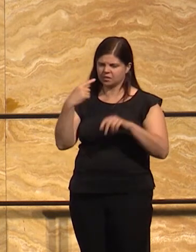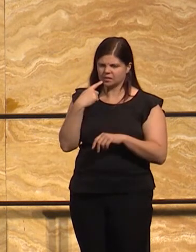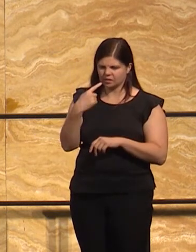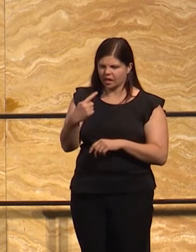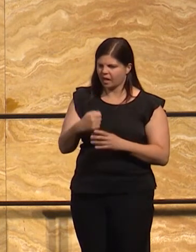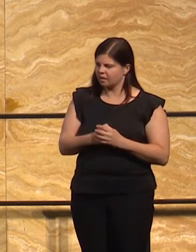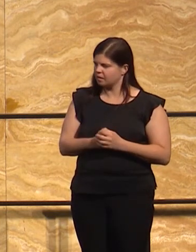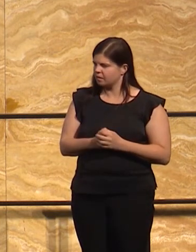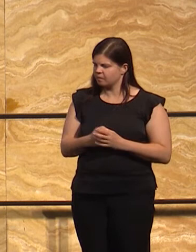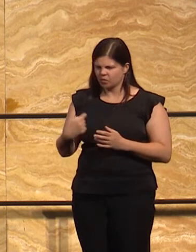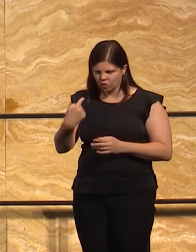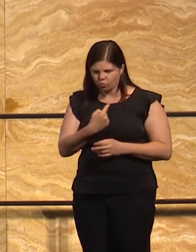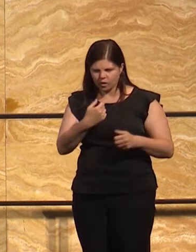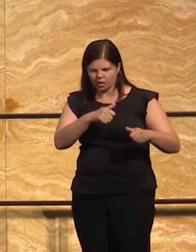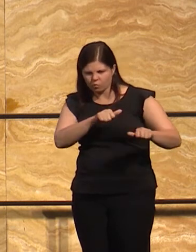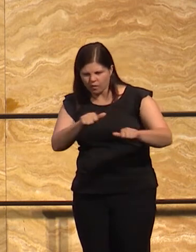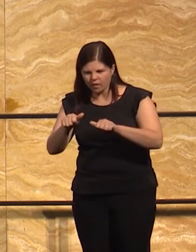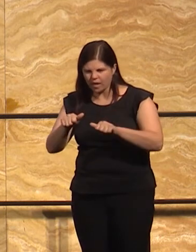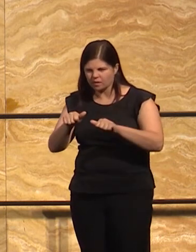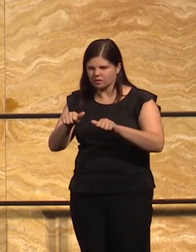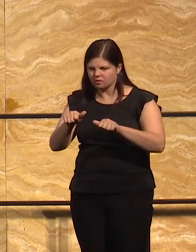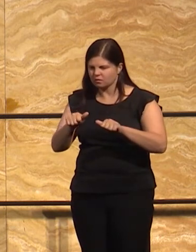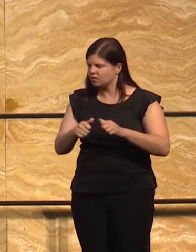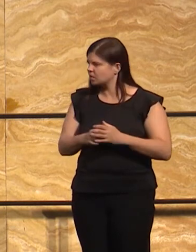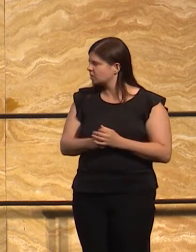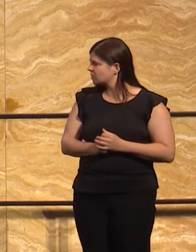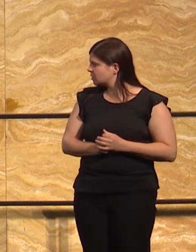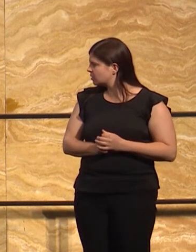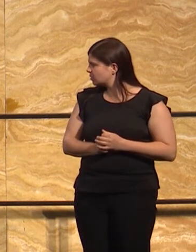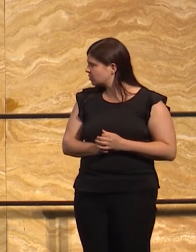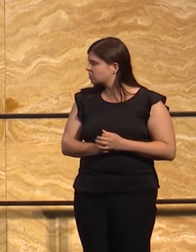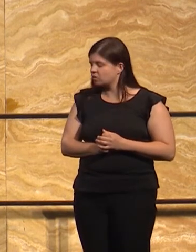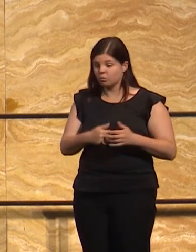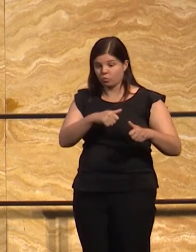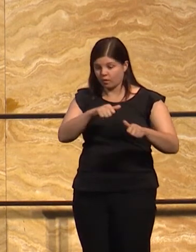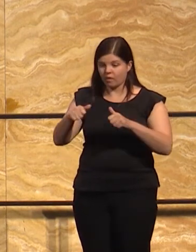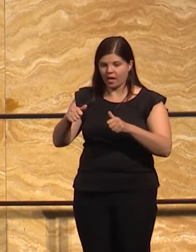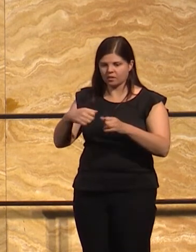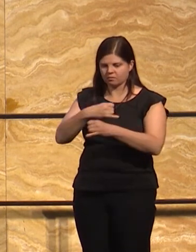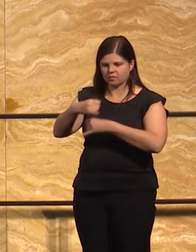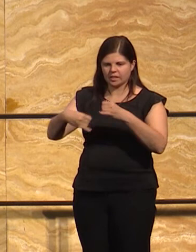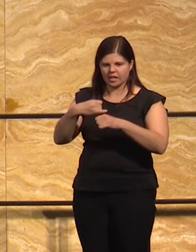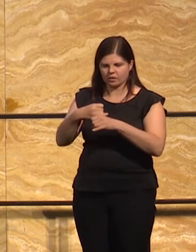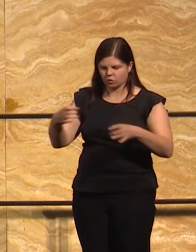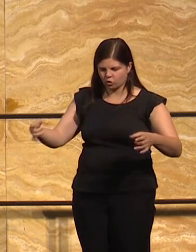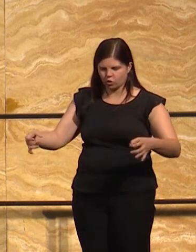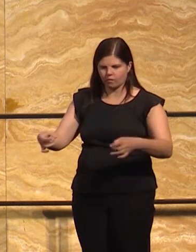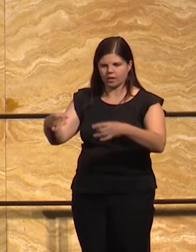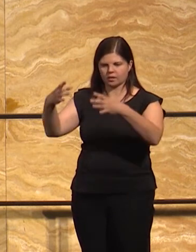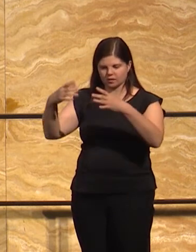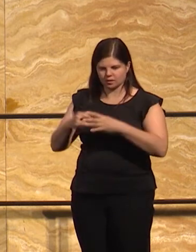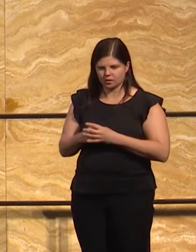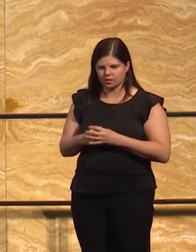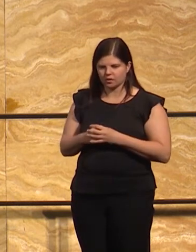to prevent, when I say intervening, I don't mean militarily now, to prevent the escalation of conflict. But again, we need